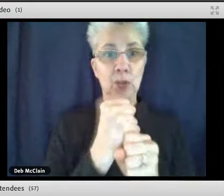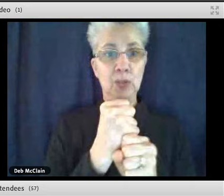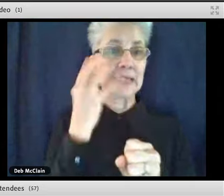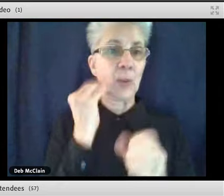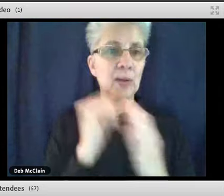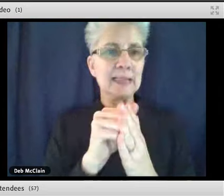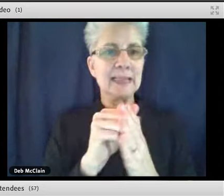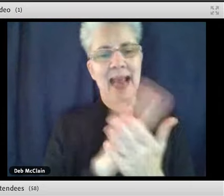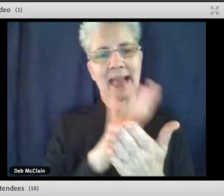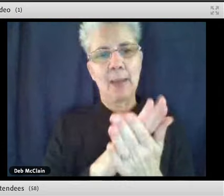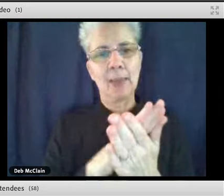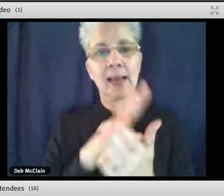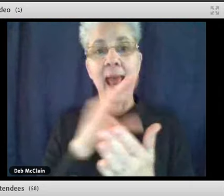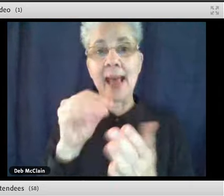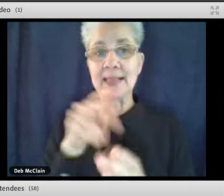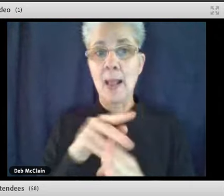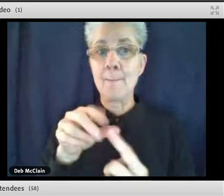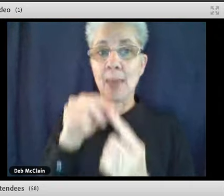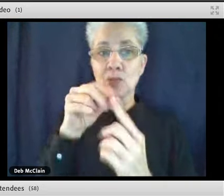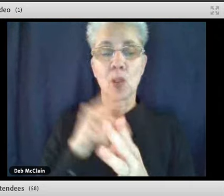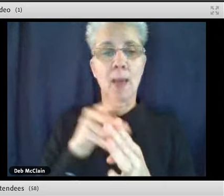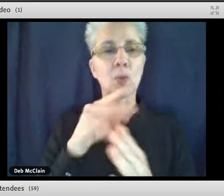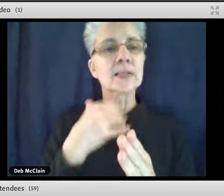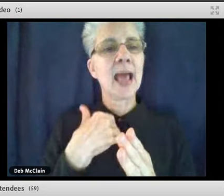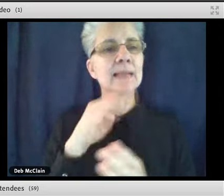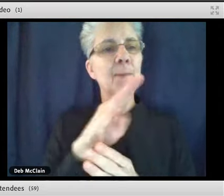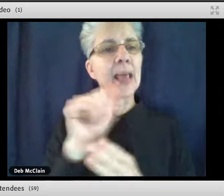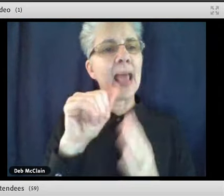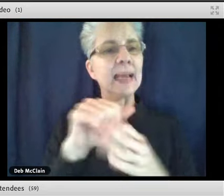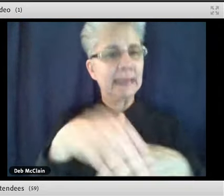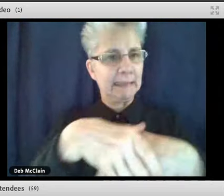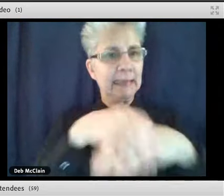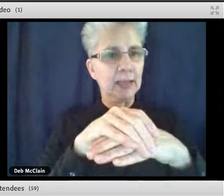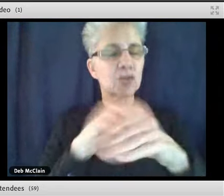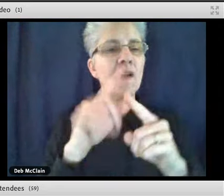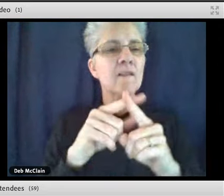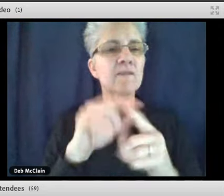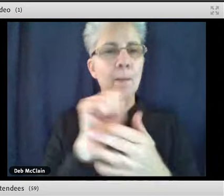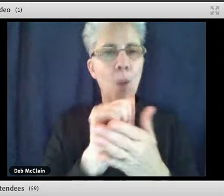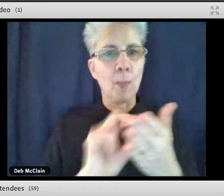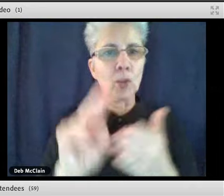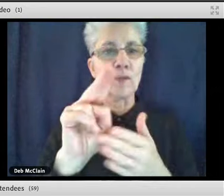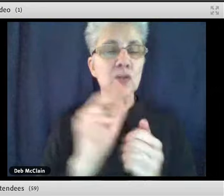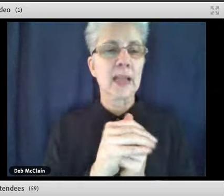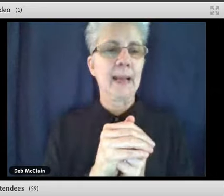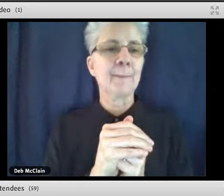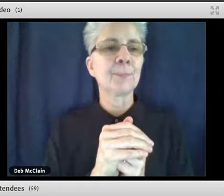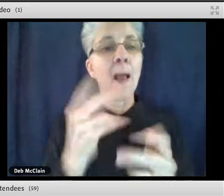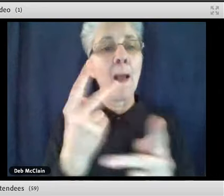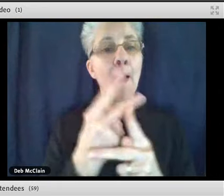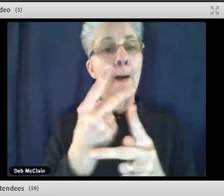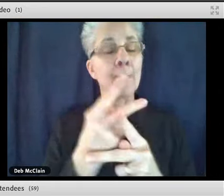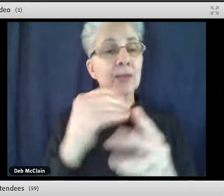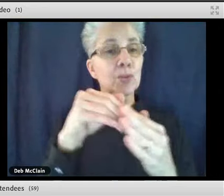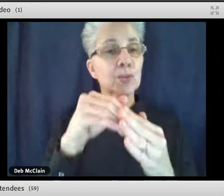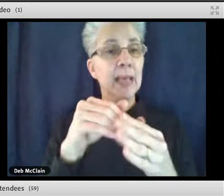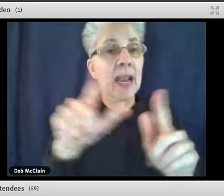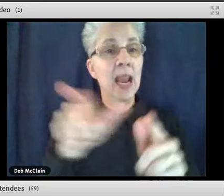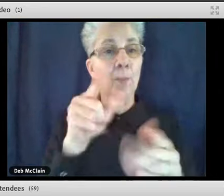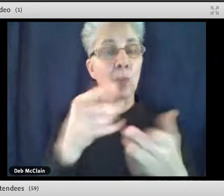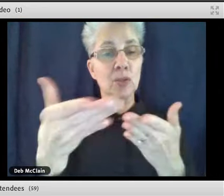in academic and special libraries. She holds a BA in English from Auburn University, a master's degree in